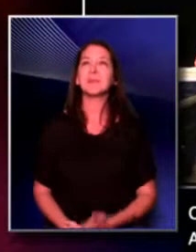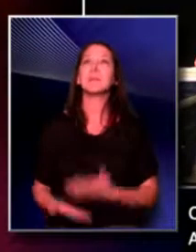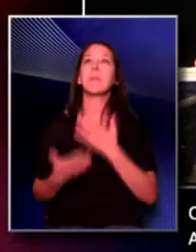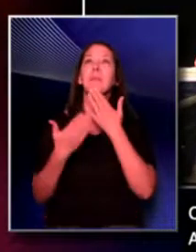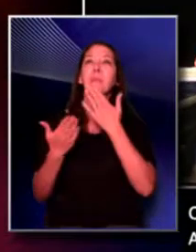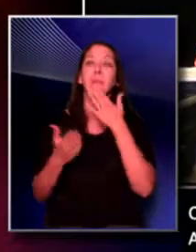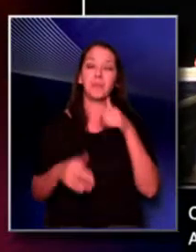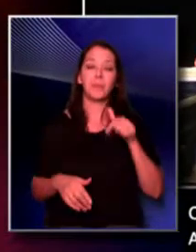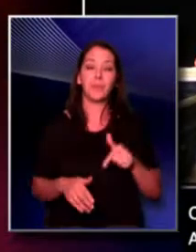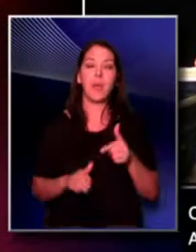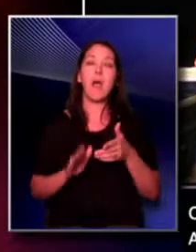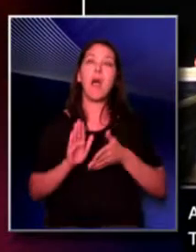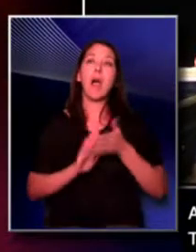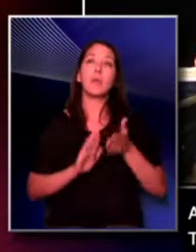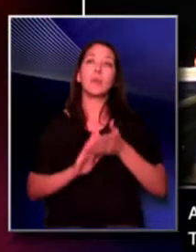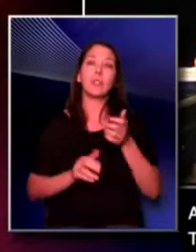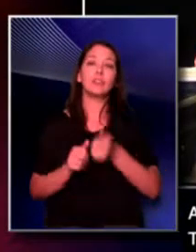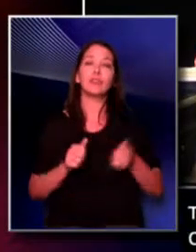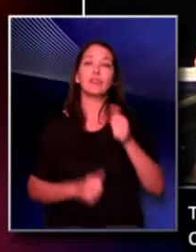Operations, Terry?